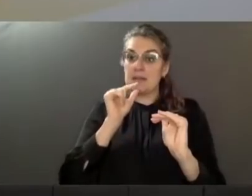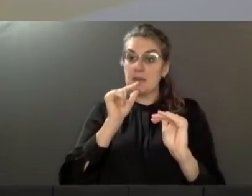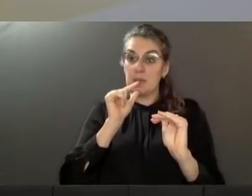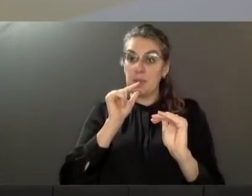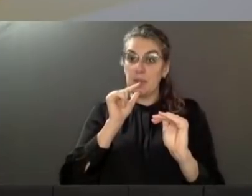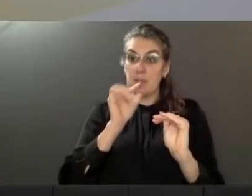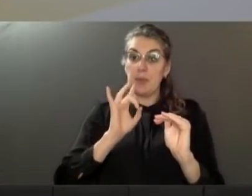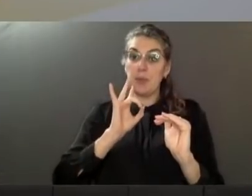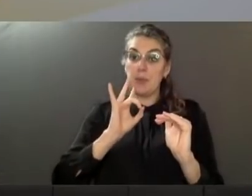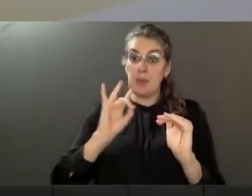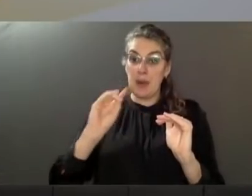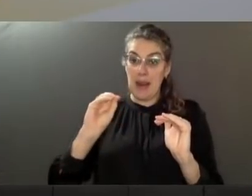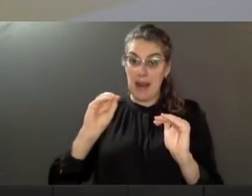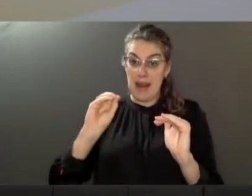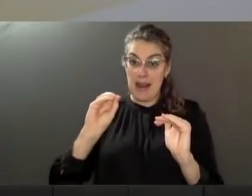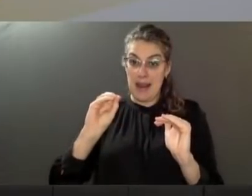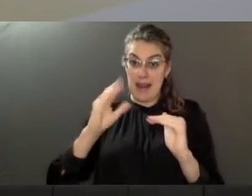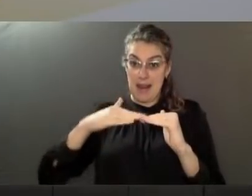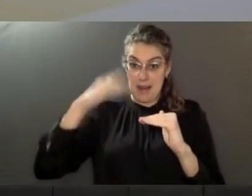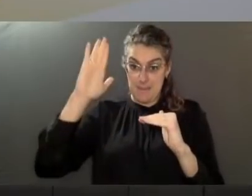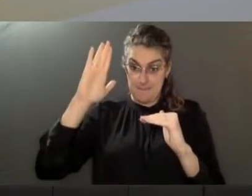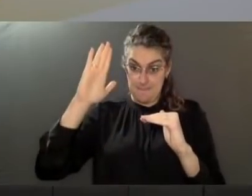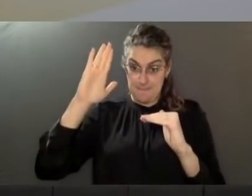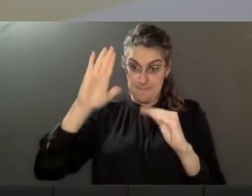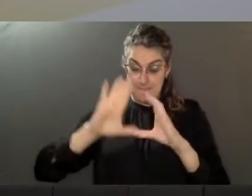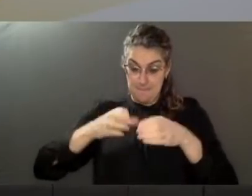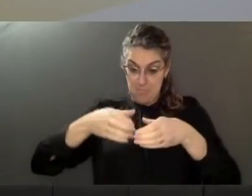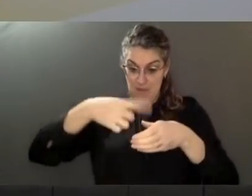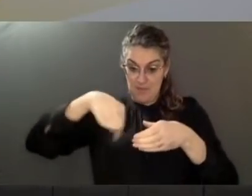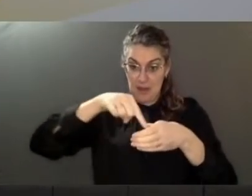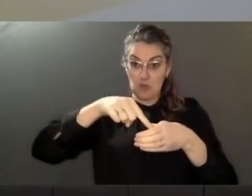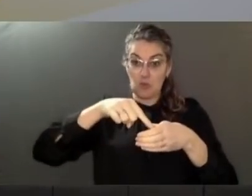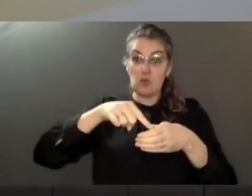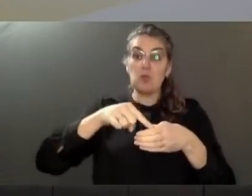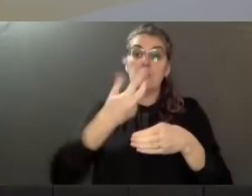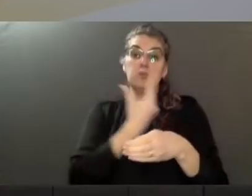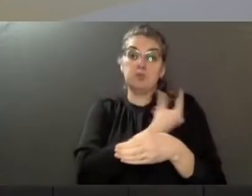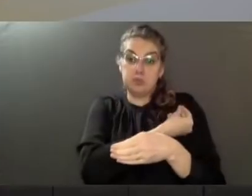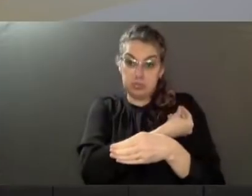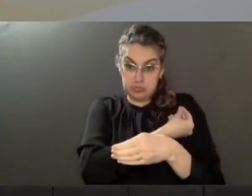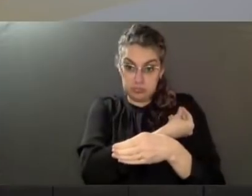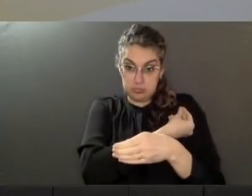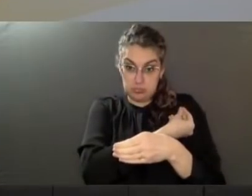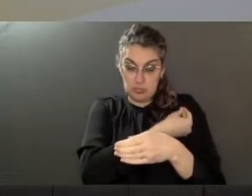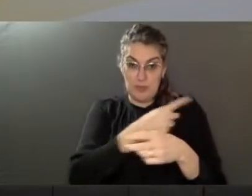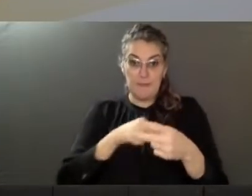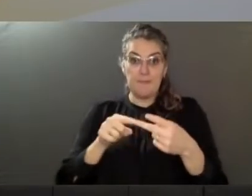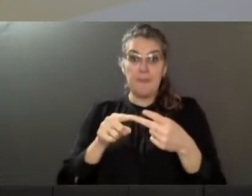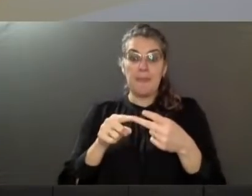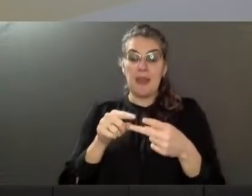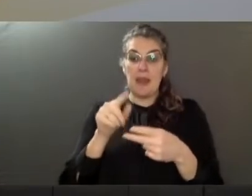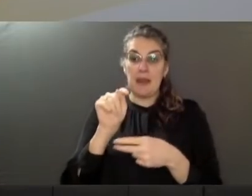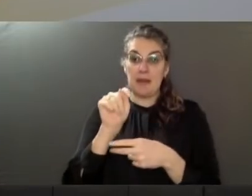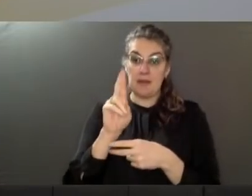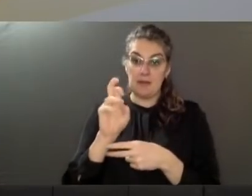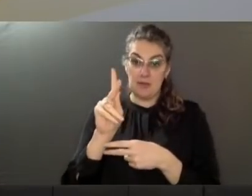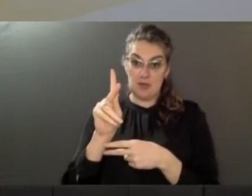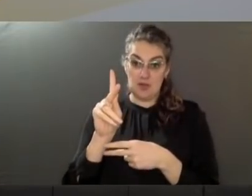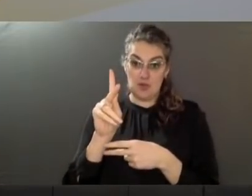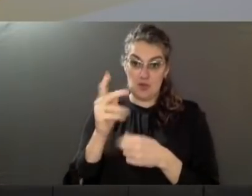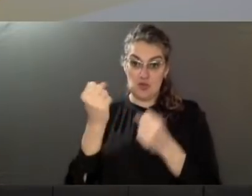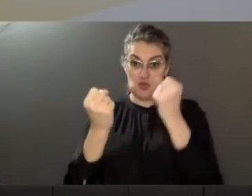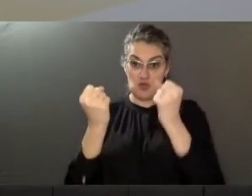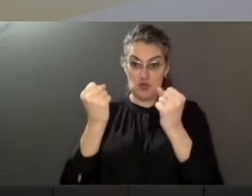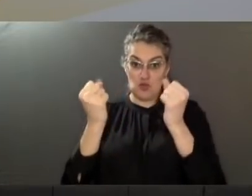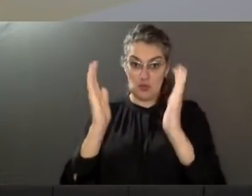age living in the community and registered rotational workers and truck drivers. Beginning in early February, these individuals will be able